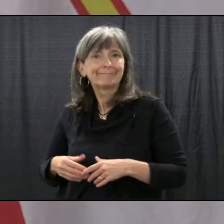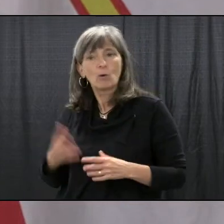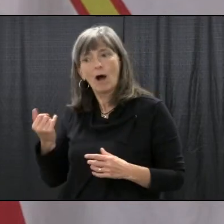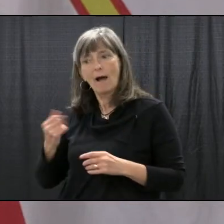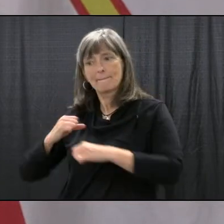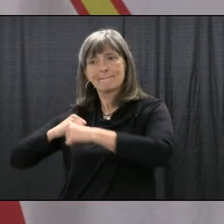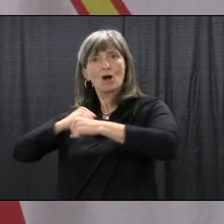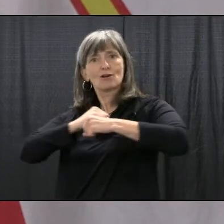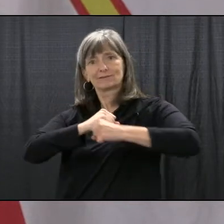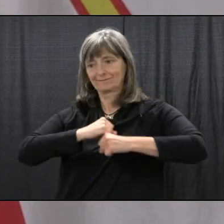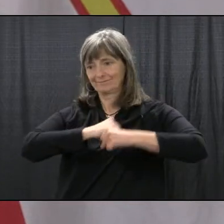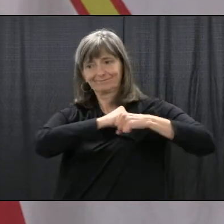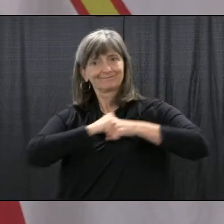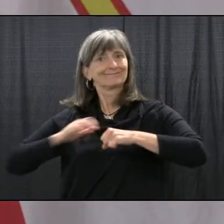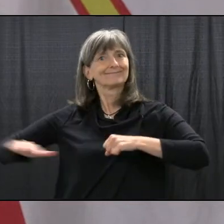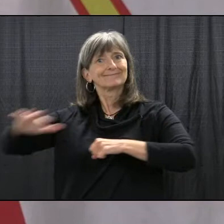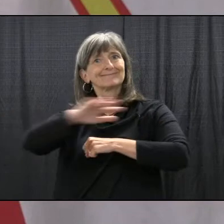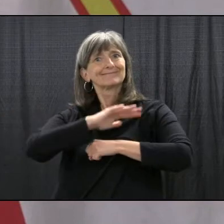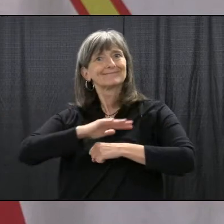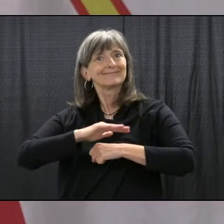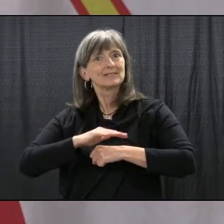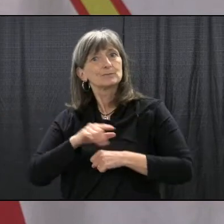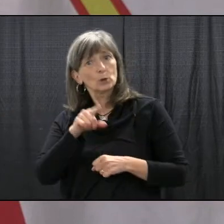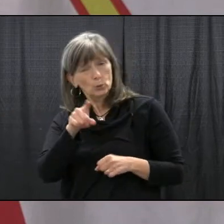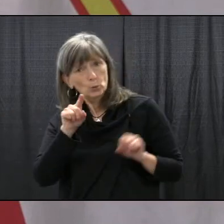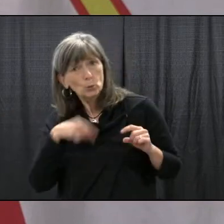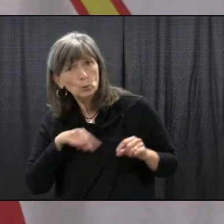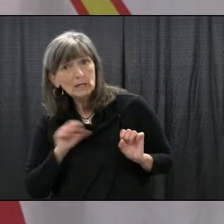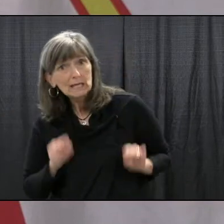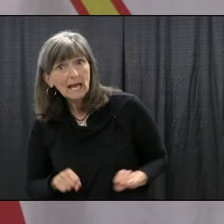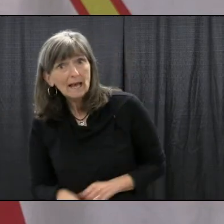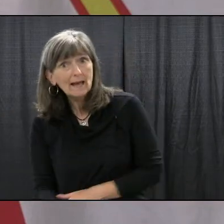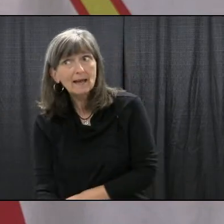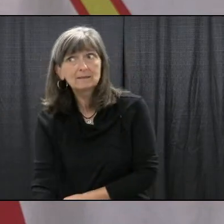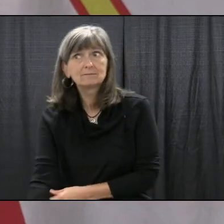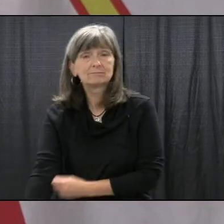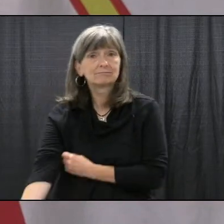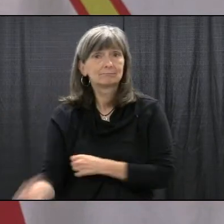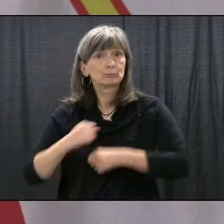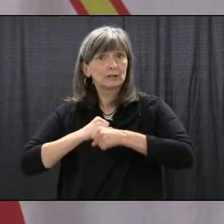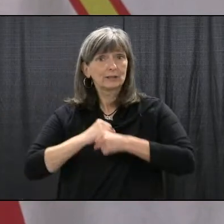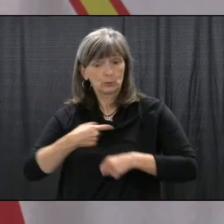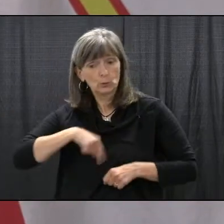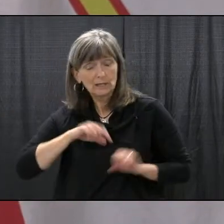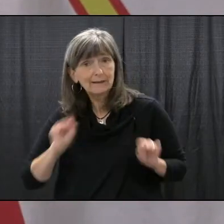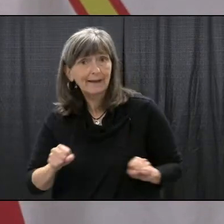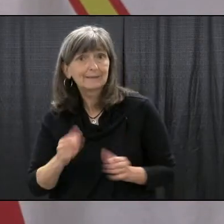sure that we're protected as much as possible by choosing to get a vaccine.